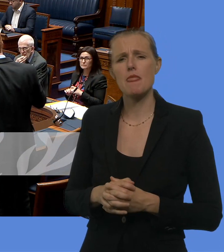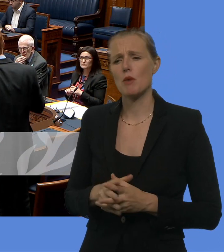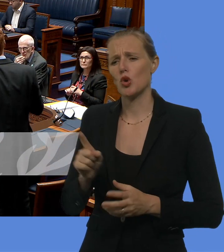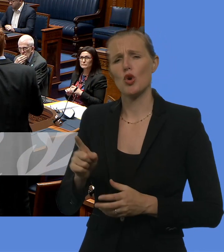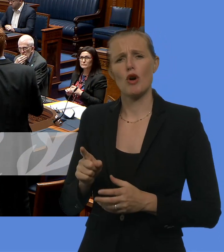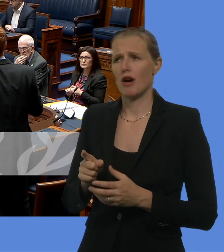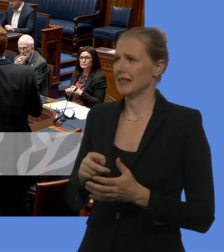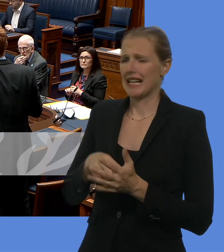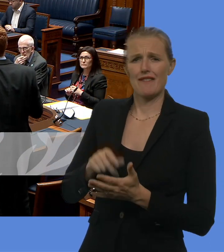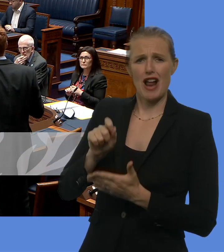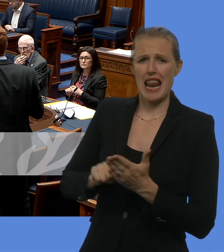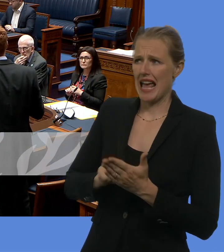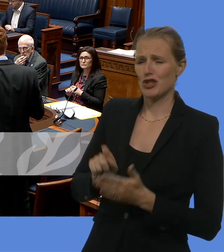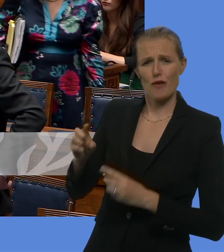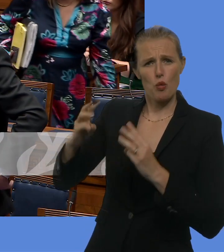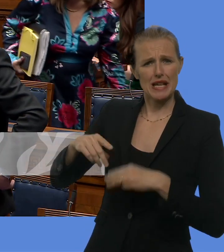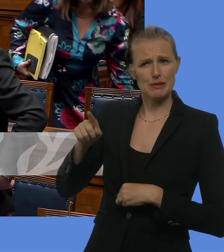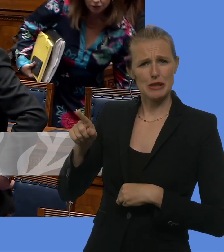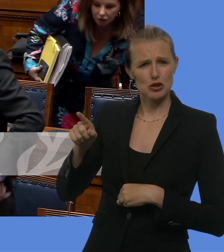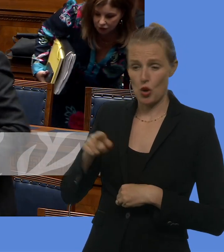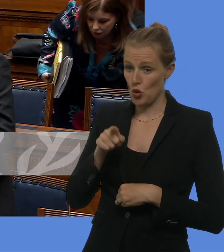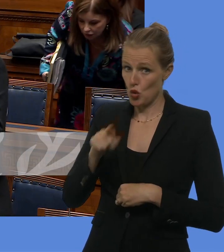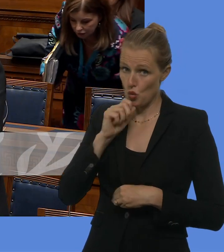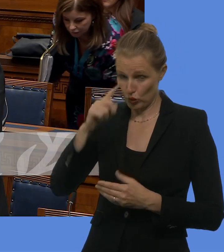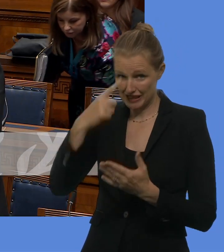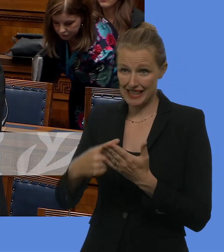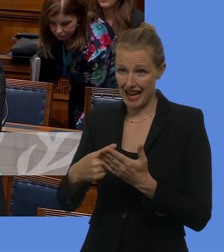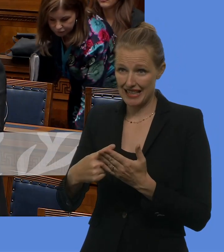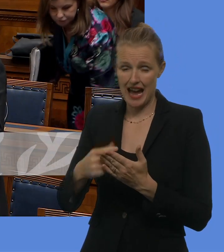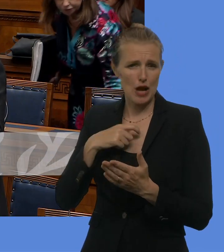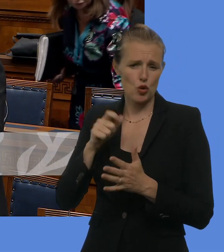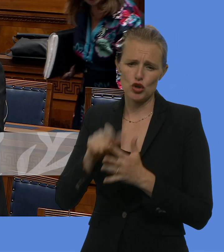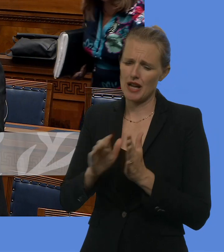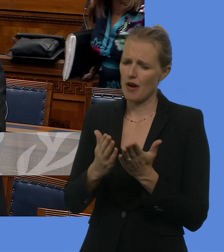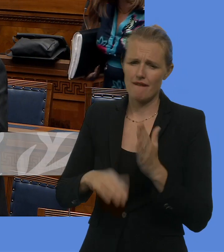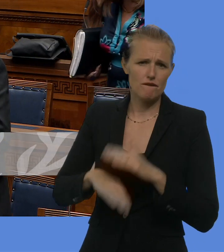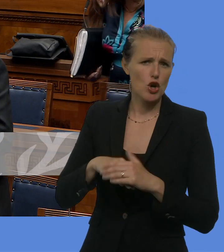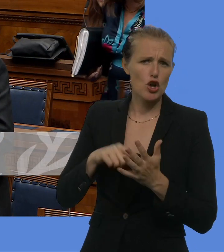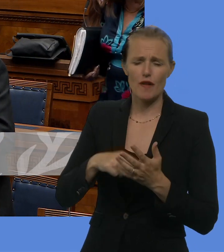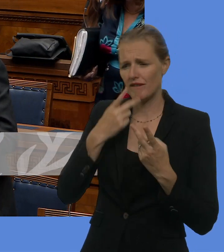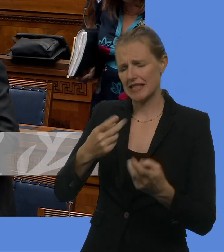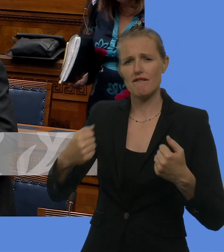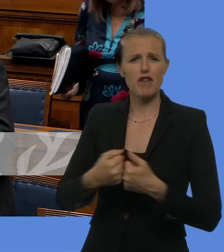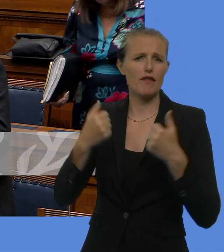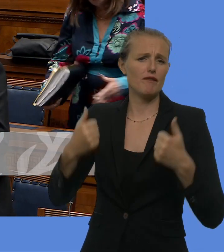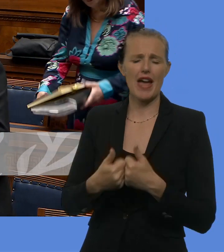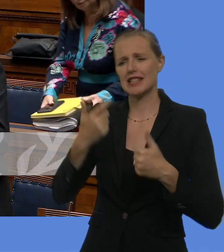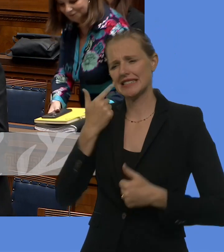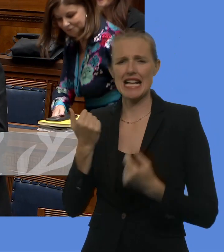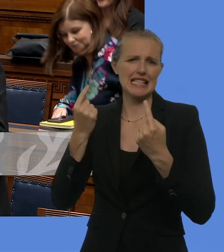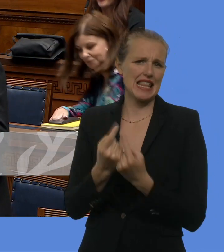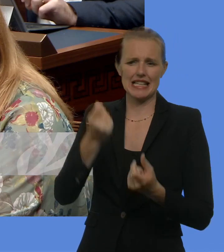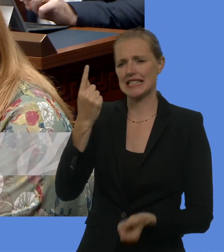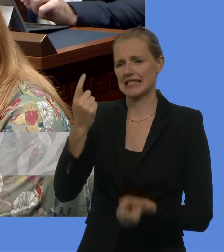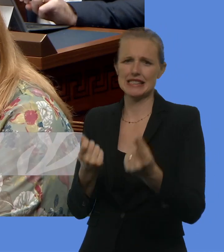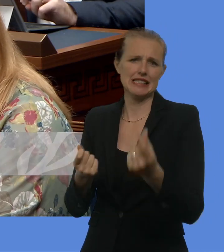to leave the job in a fortnight's time, Minister, you may not be the one who makes that decision. I know your diary is filled with visits to fun fairs and other matters, but it is important